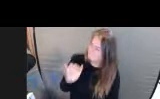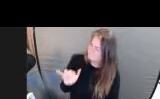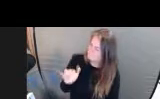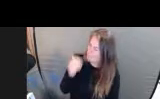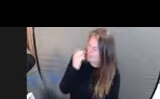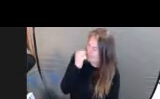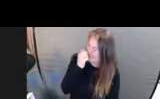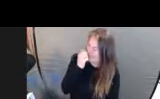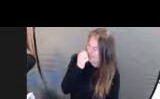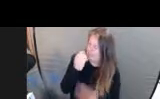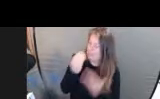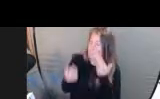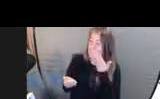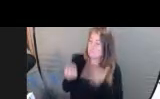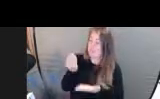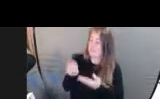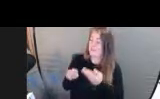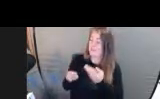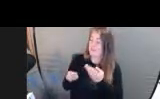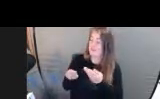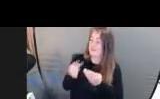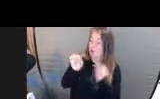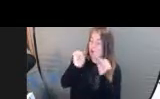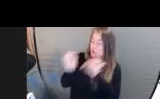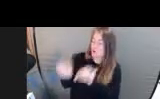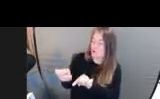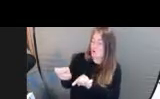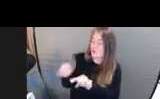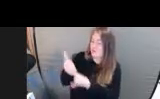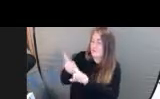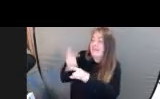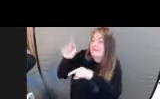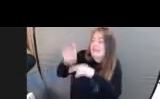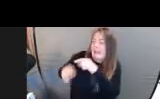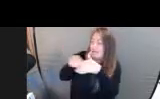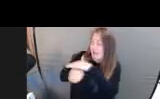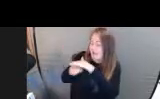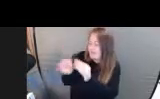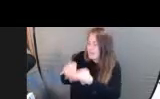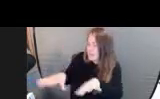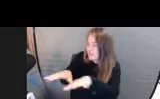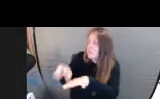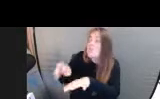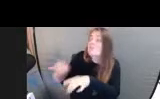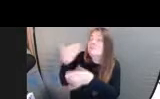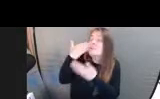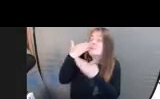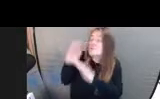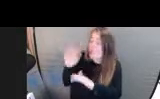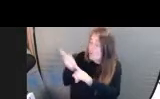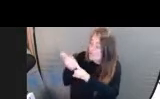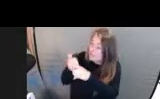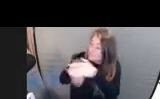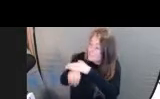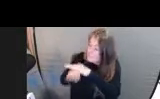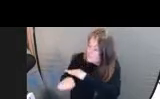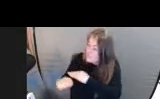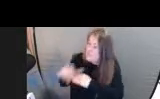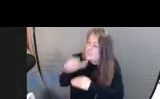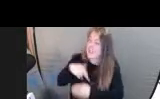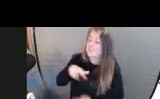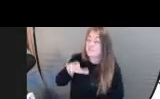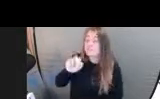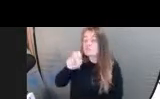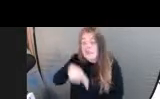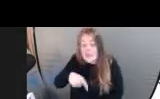maybe think that they never came to your facility because they don't have an ability to get here? They didn't know that you were accessible. You didn't have a ramp or an